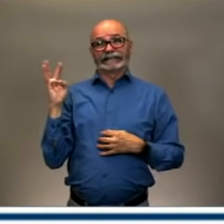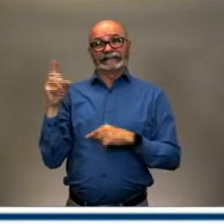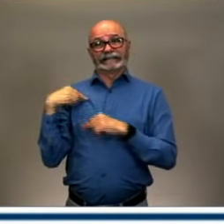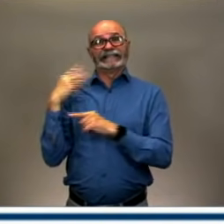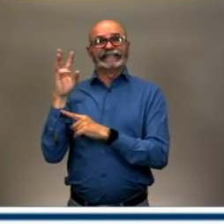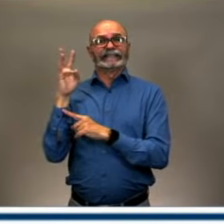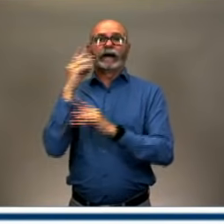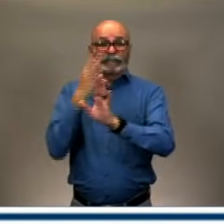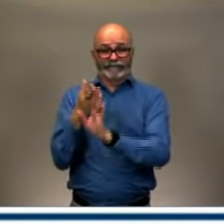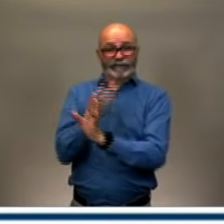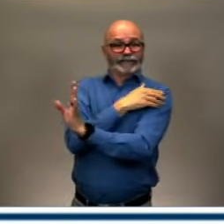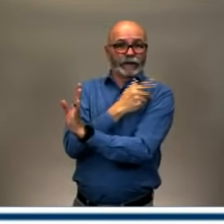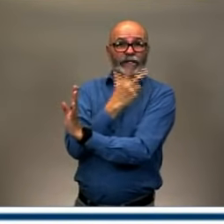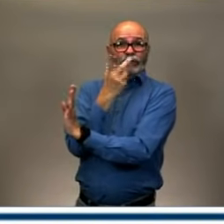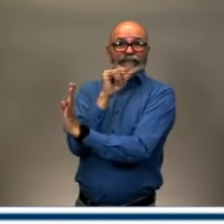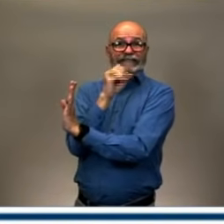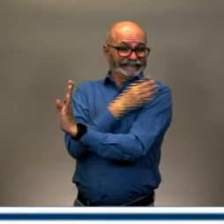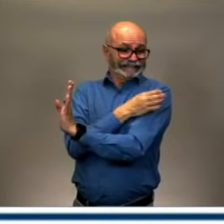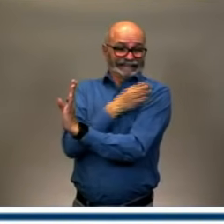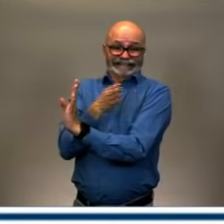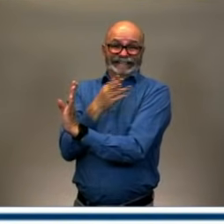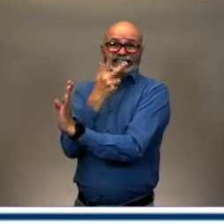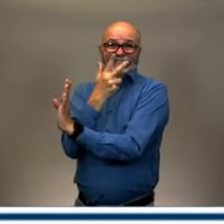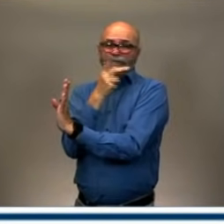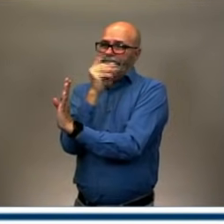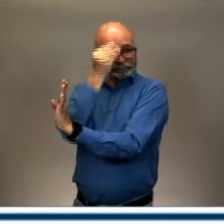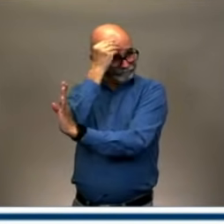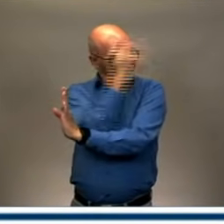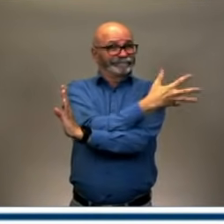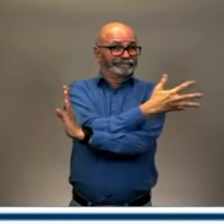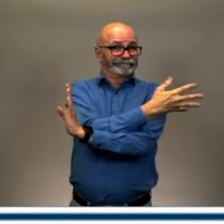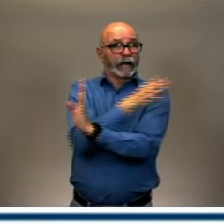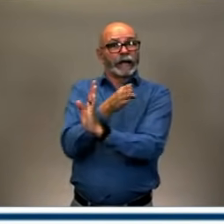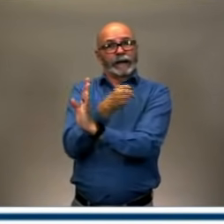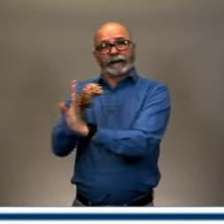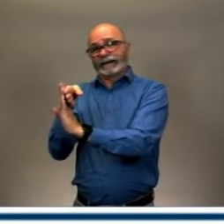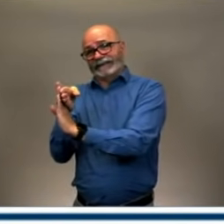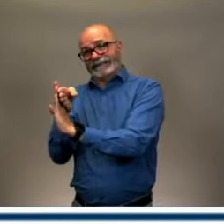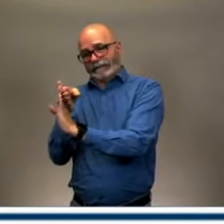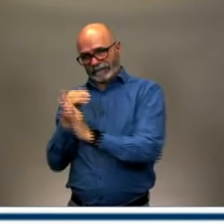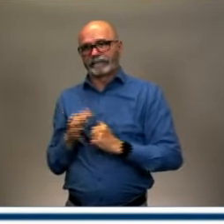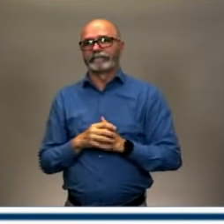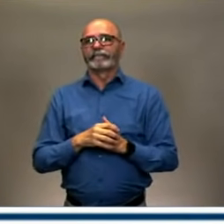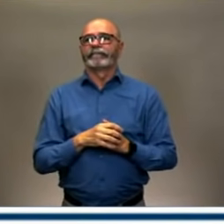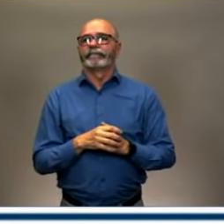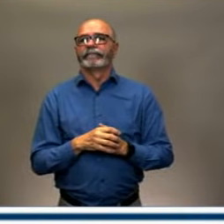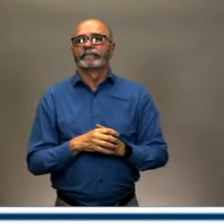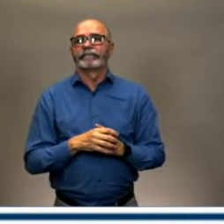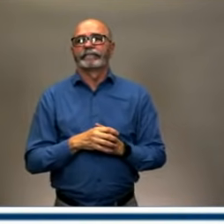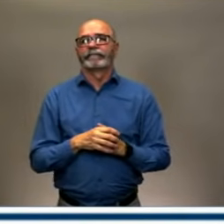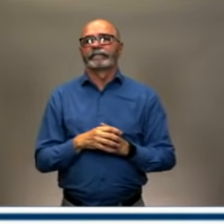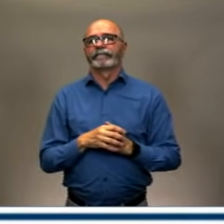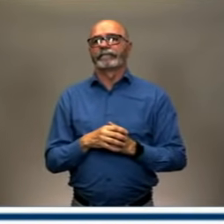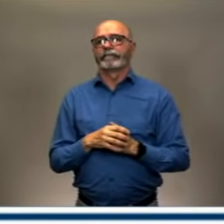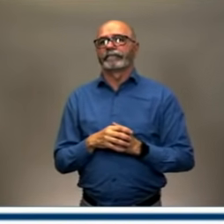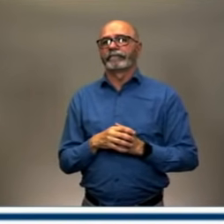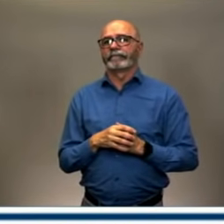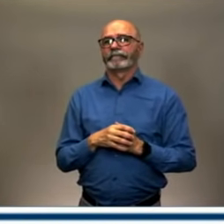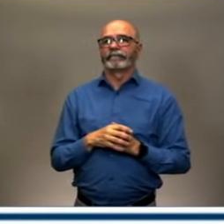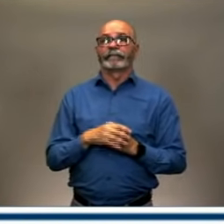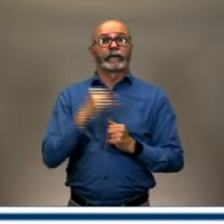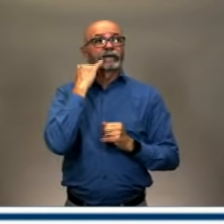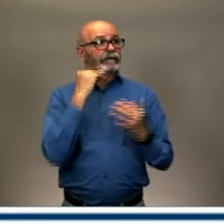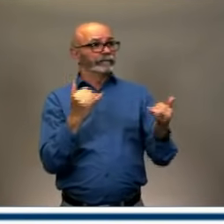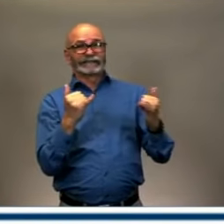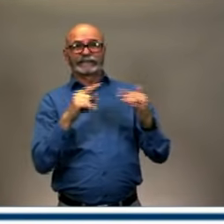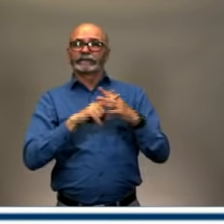COVID-19 cases in all areas of the province across all health zones. There isn't a single hotspot. So COVID is very